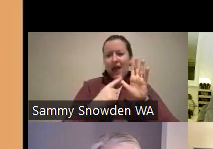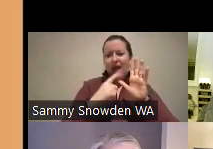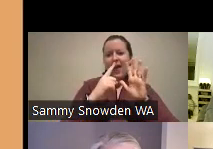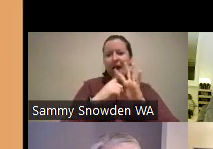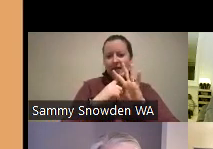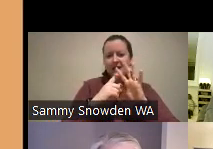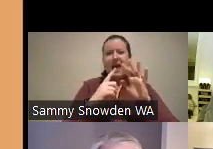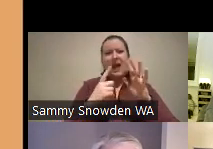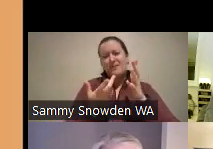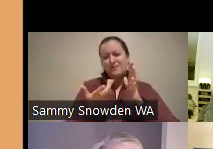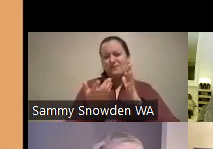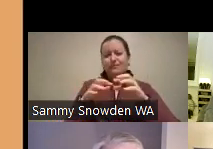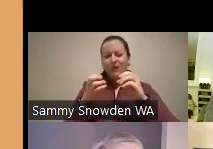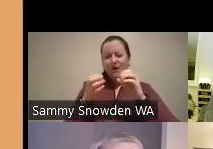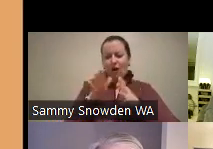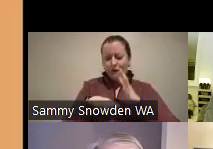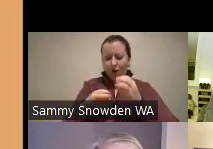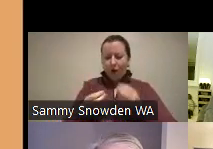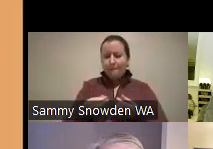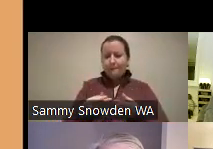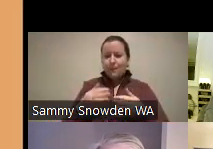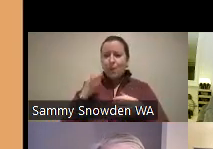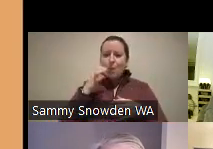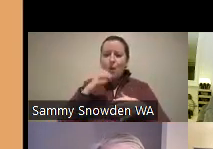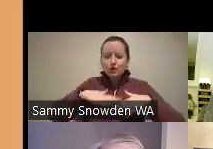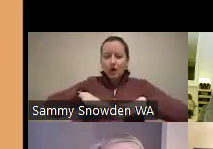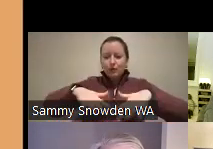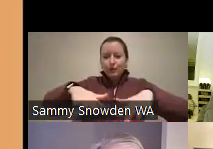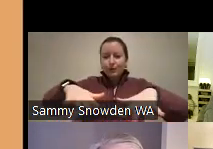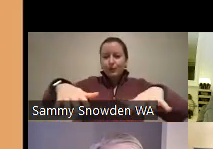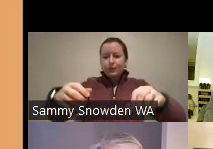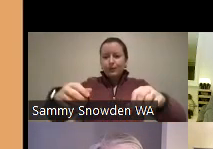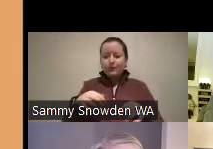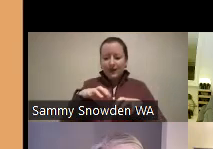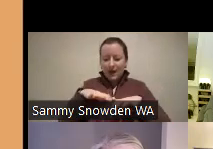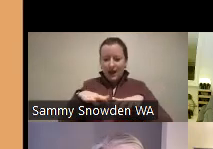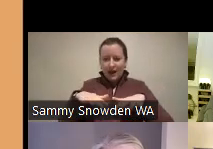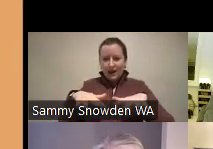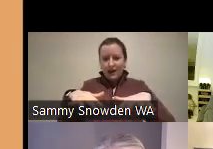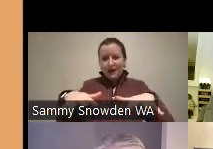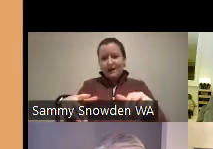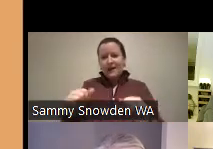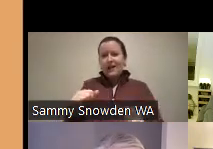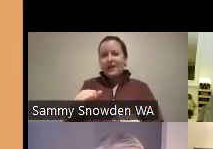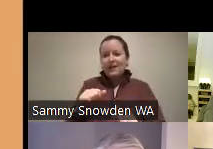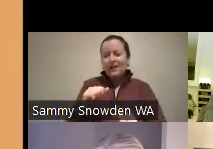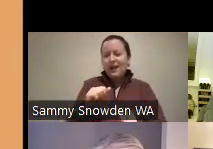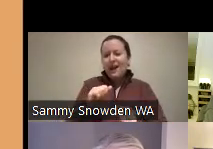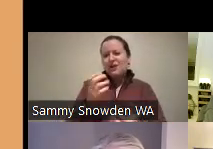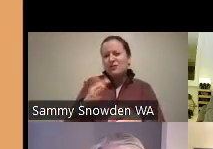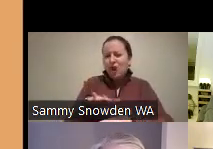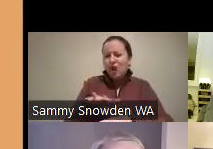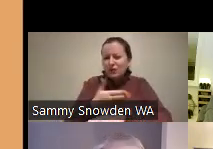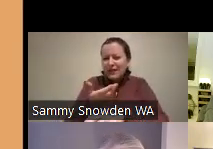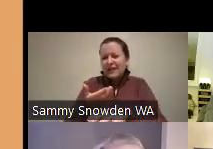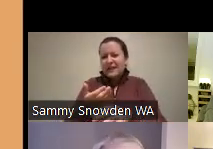plant-based. So carotenoids are really important for the function of our body. They are antioxidants,